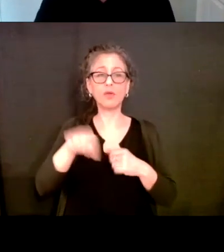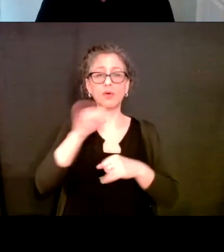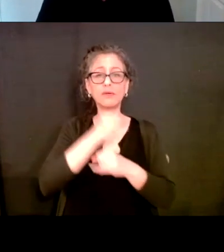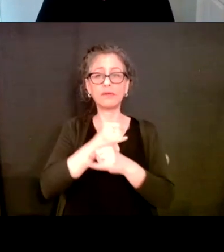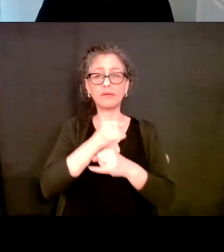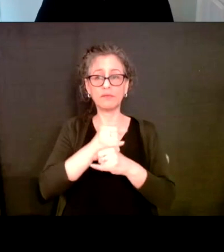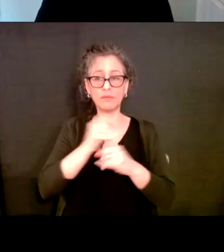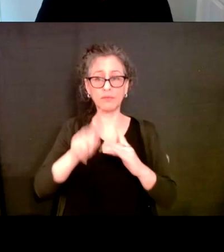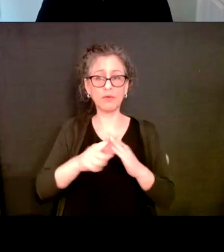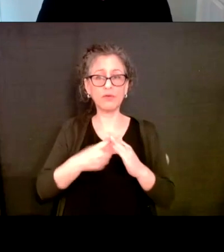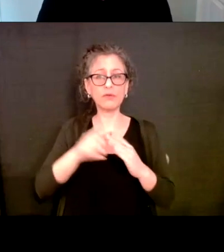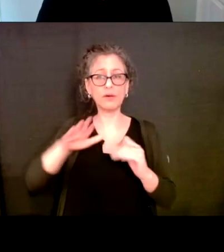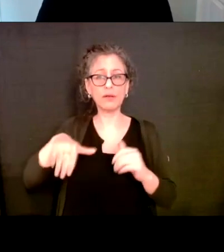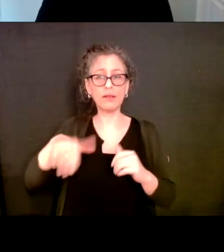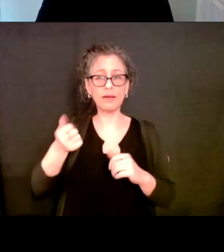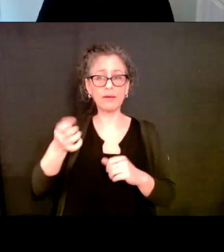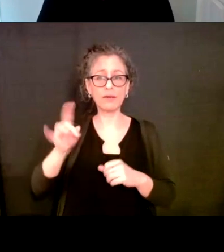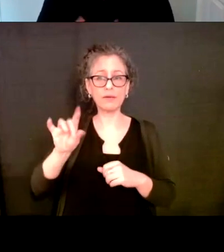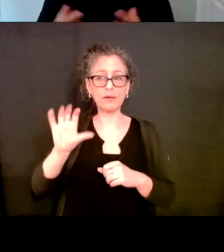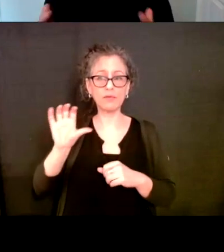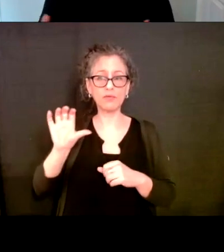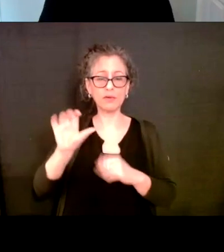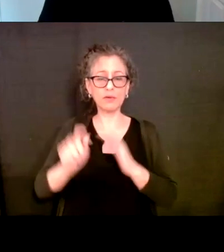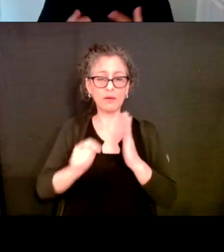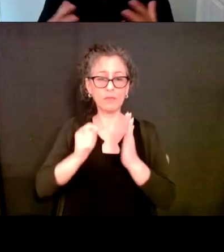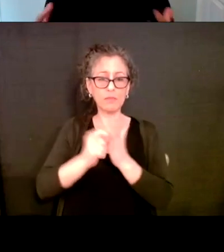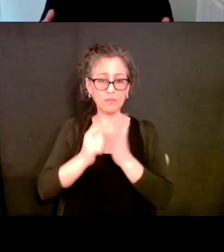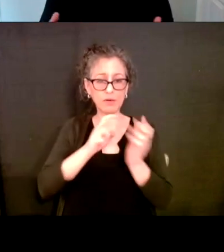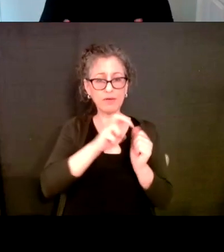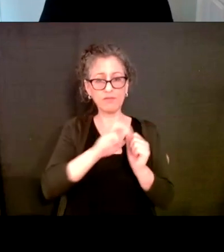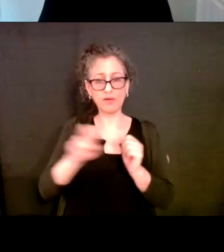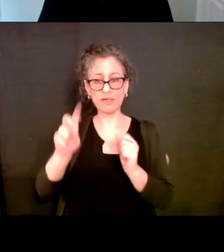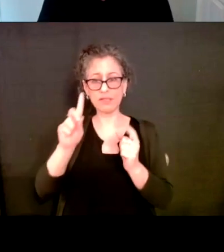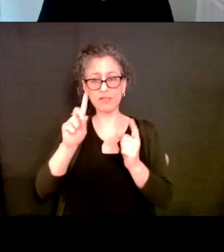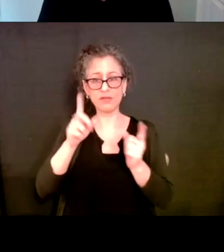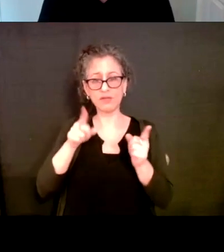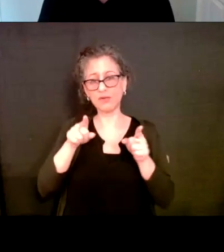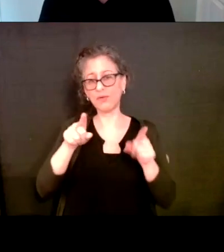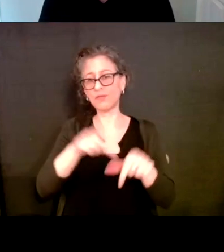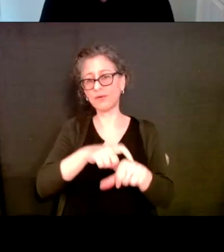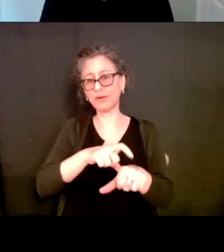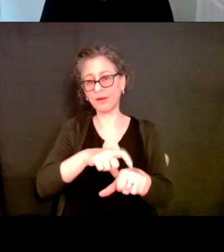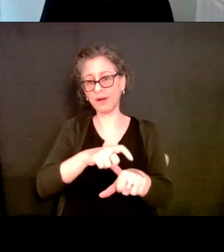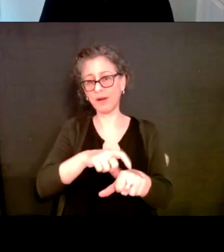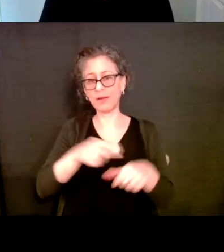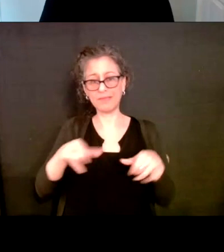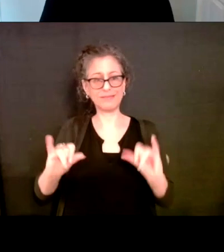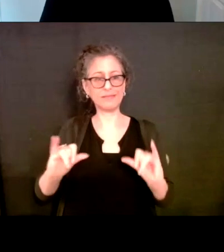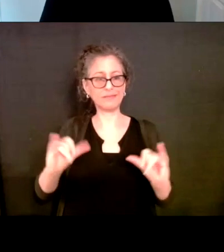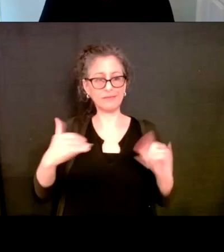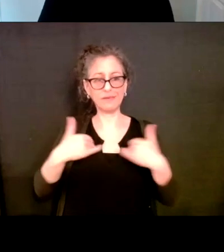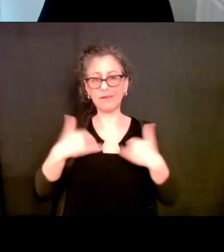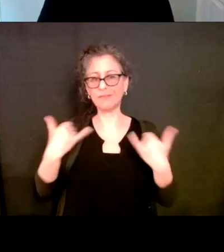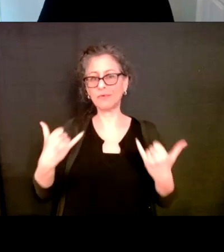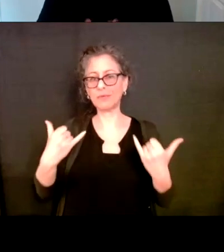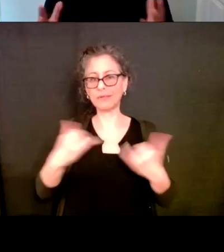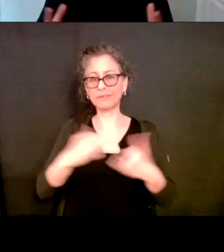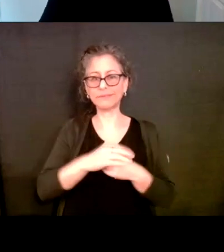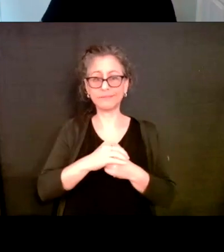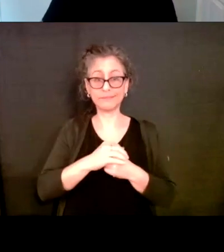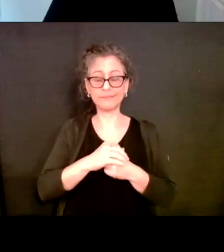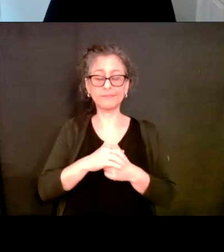were started in the late 1800s have transitioned and transformed over the years and still exist to this day.